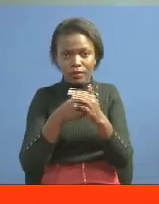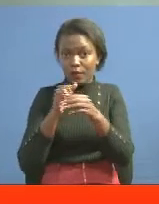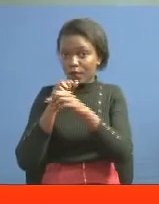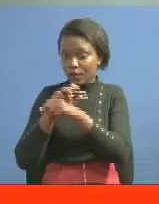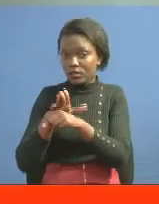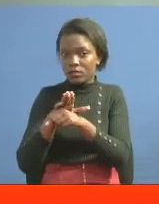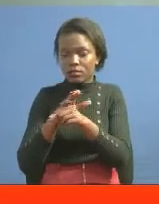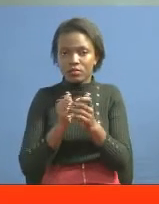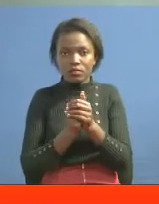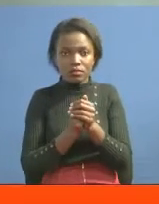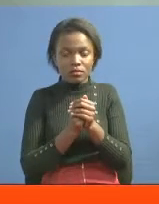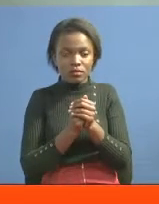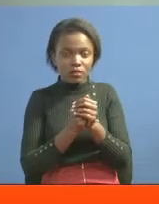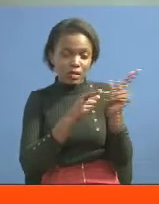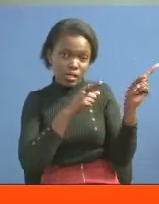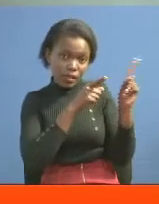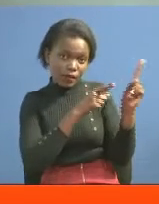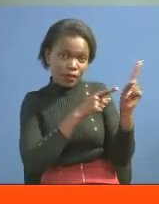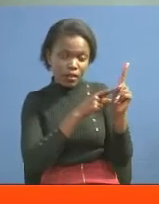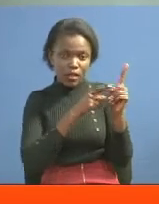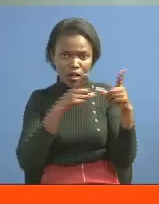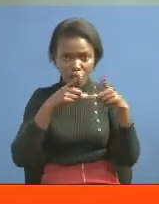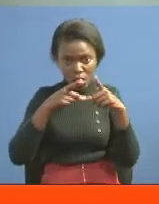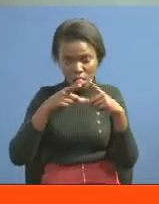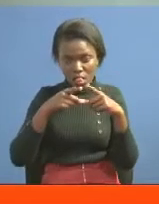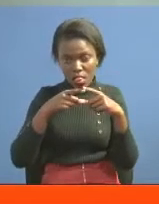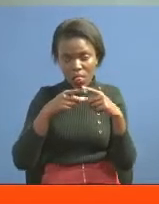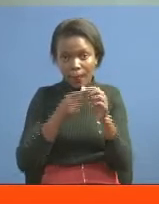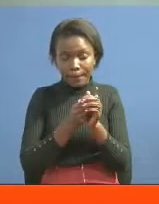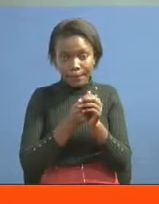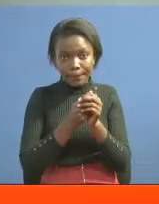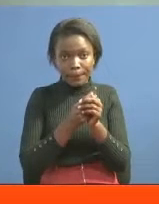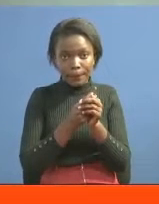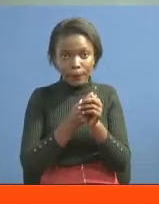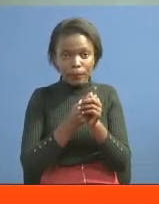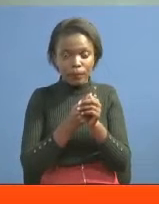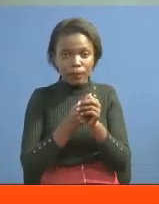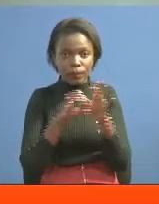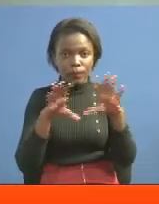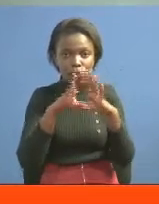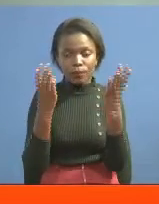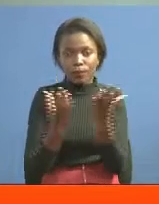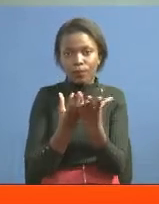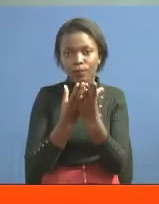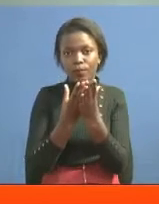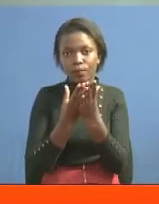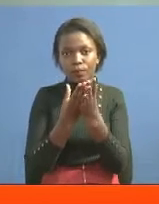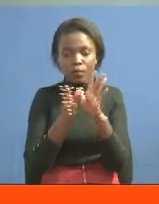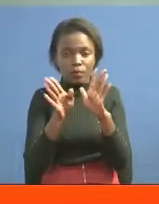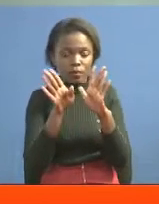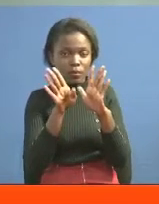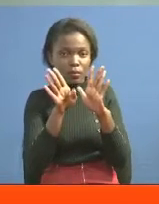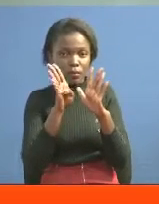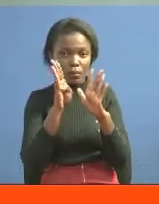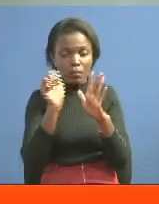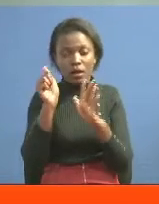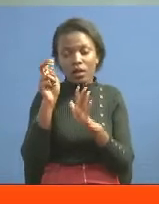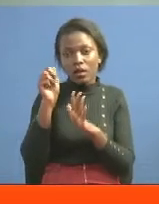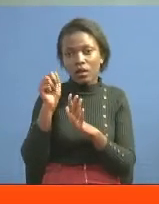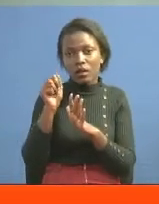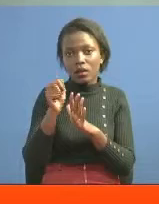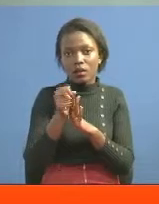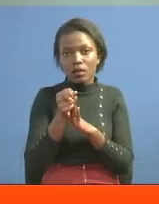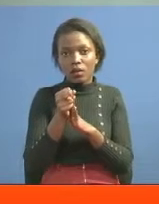local and international traveling due to the local lockdowns such as we have even now, and international bans such as what we see with the United Kingdom.